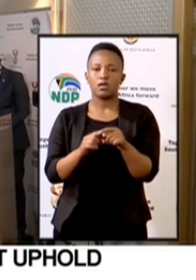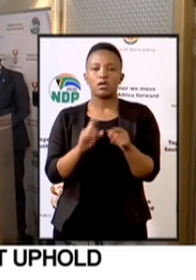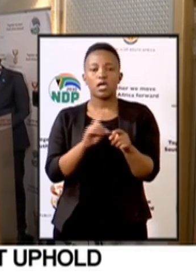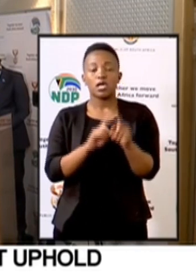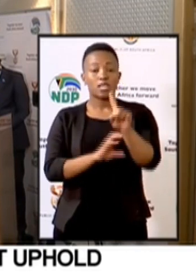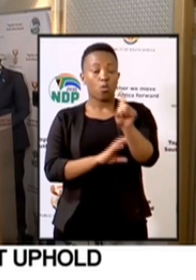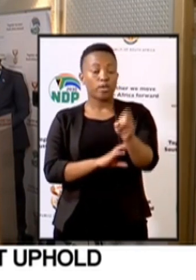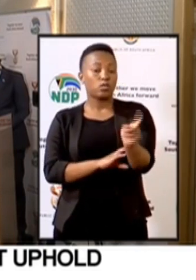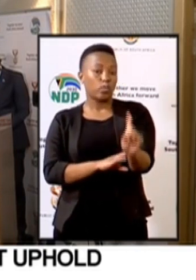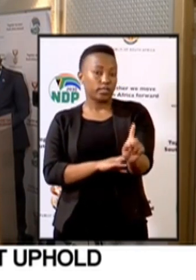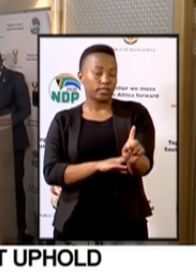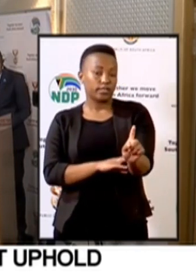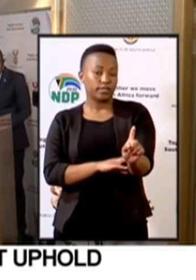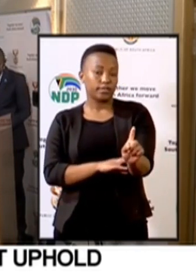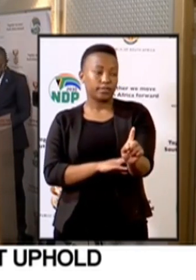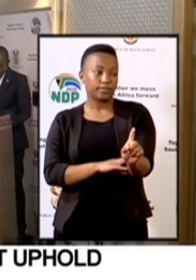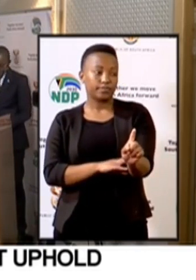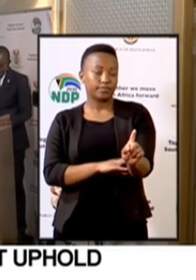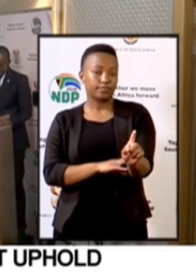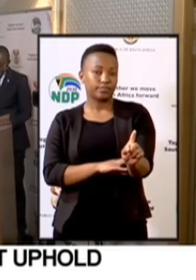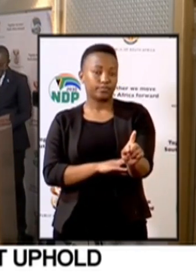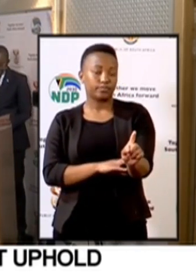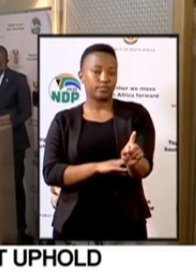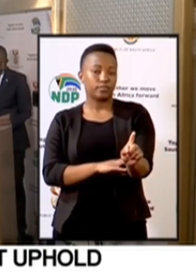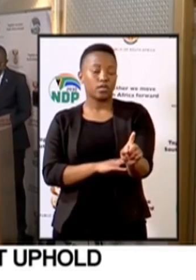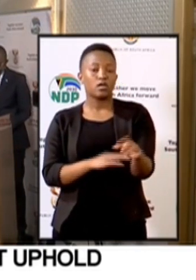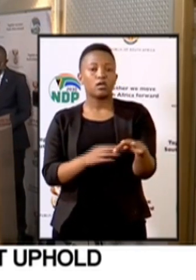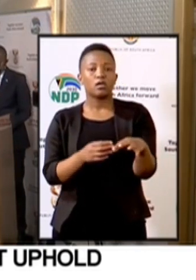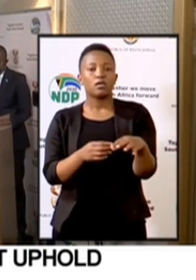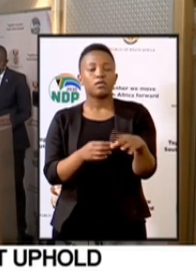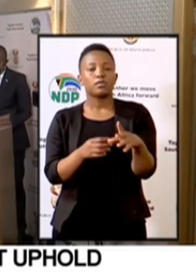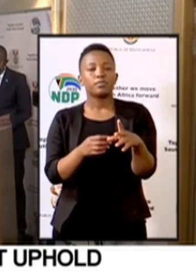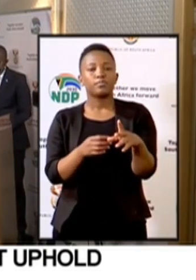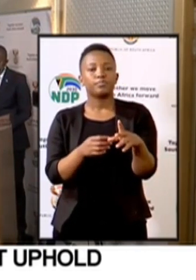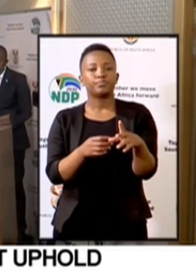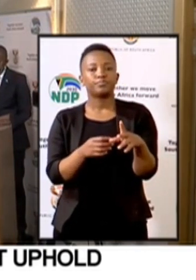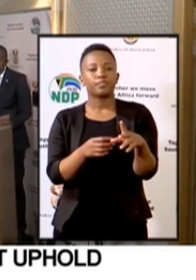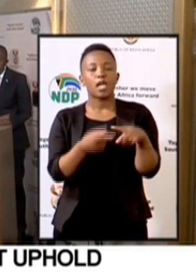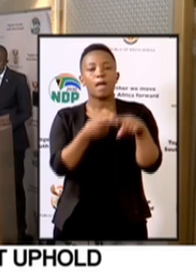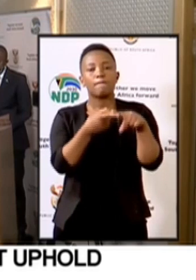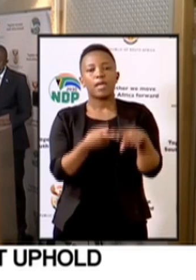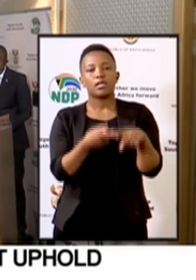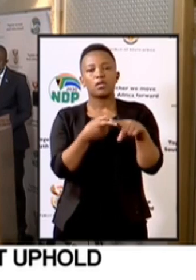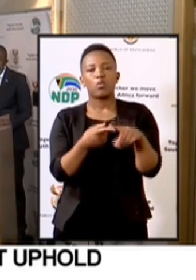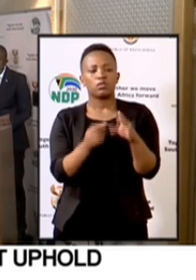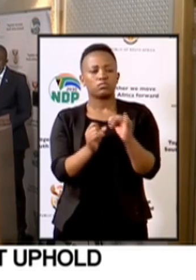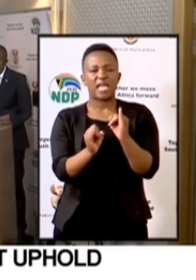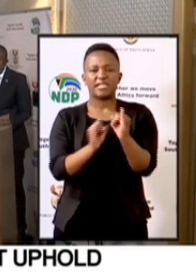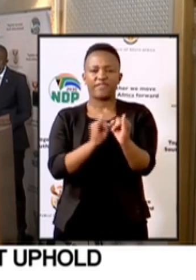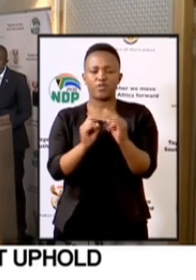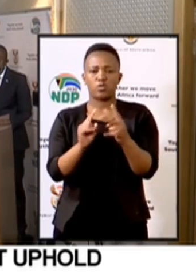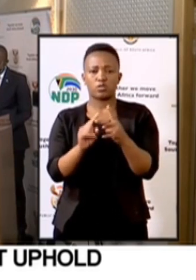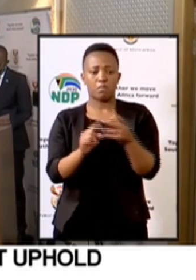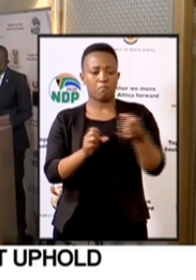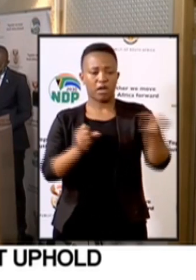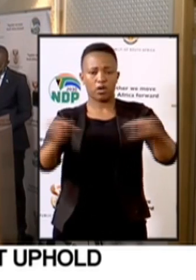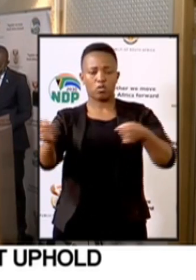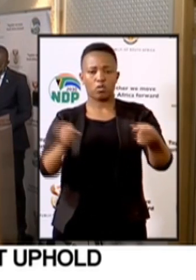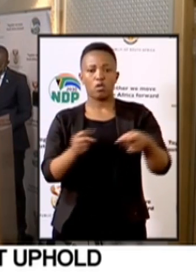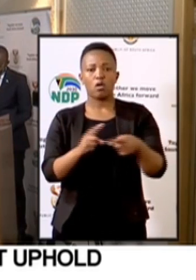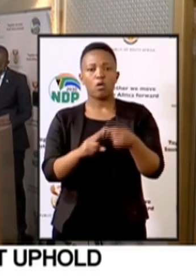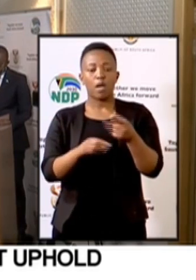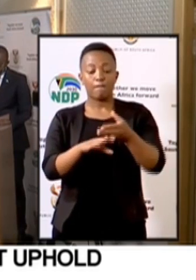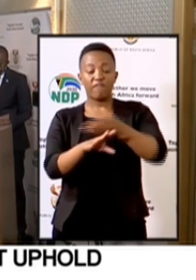related to the pending interviews and recruitment processes which were underway just before the